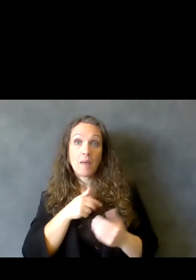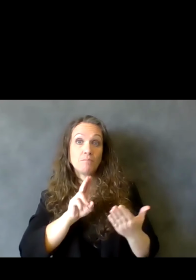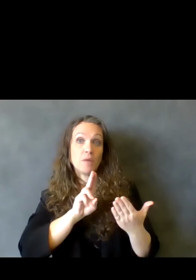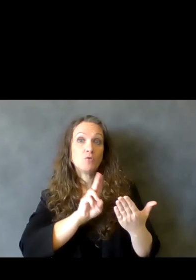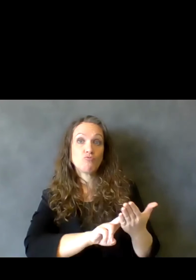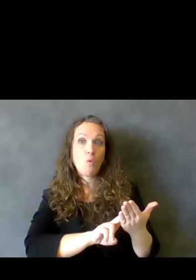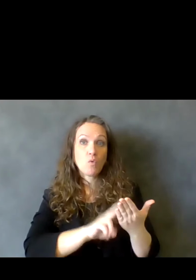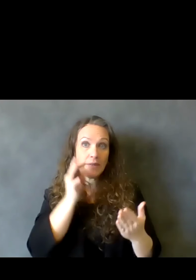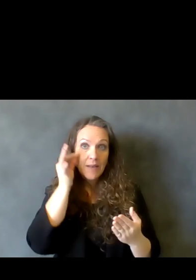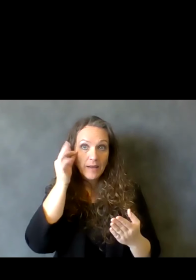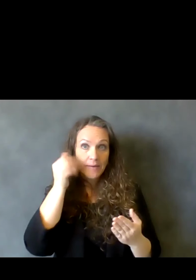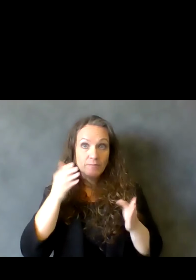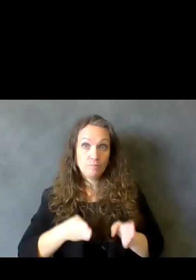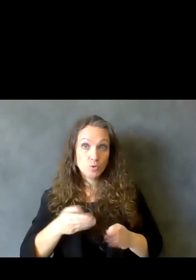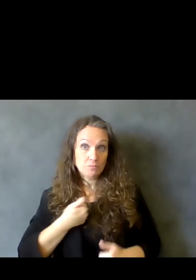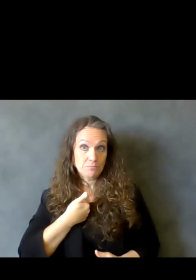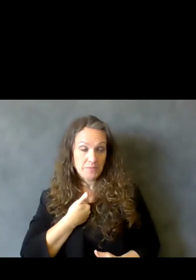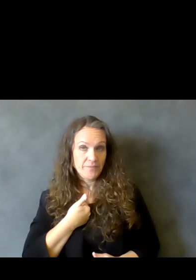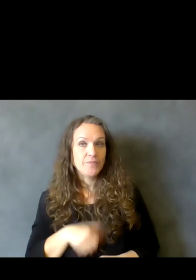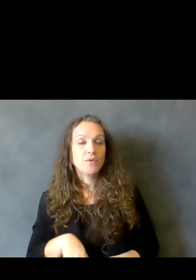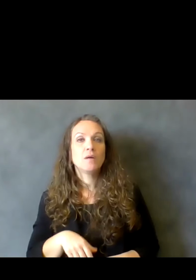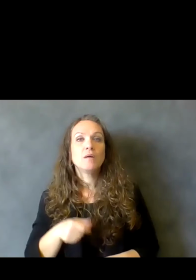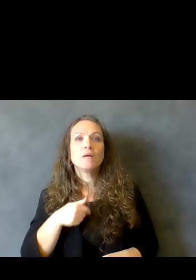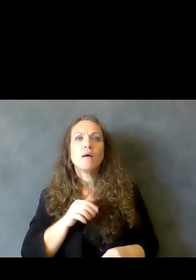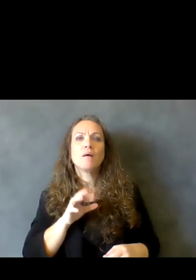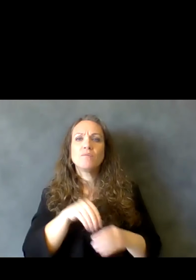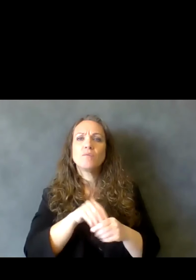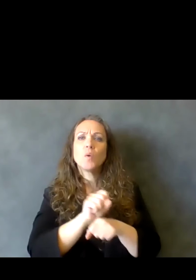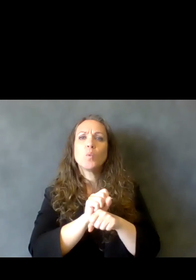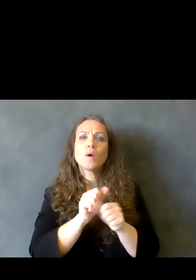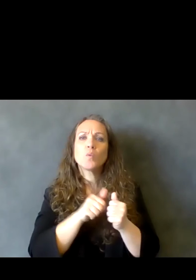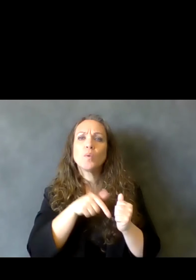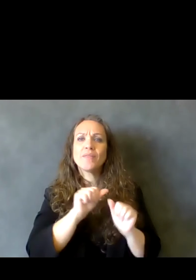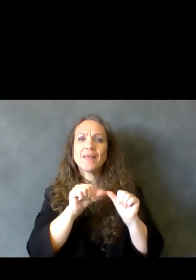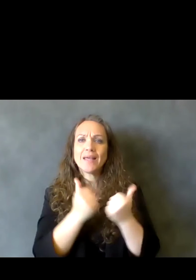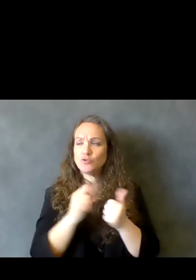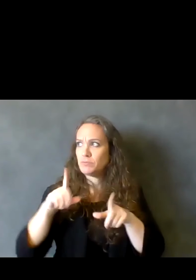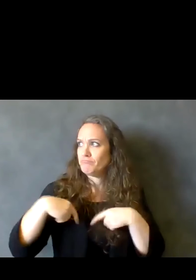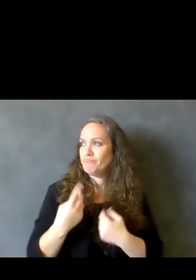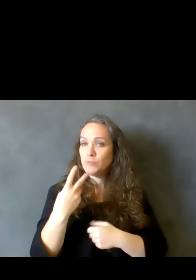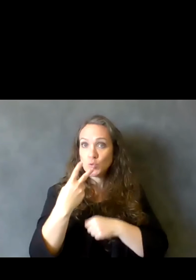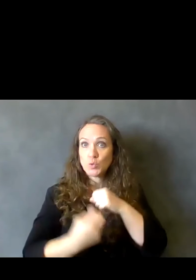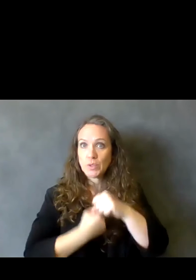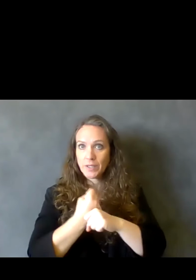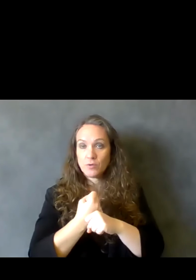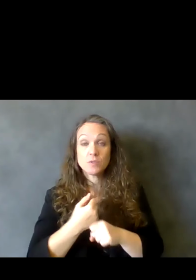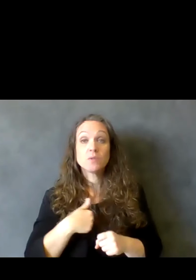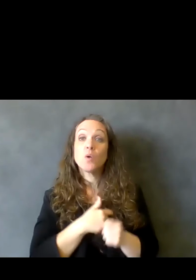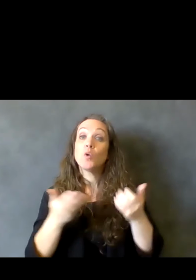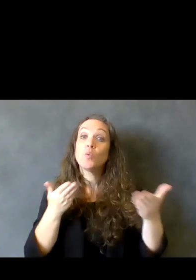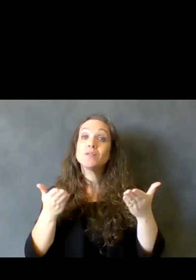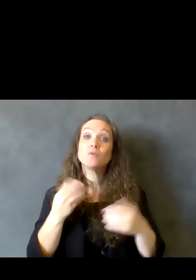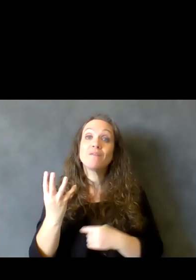American, and I've been with the agency for almost 2 years. And we do serve 4